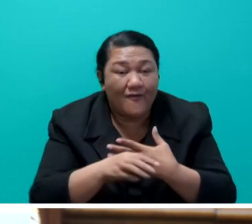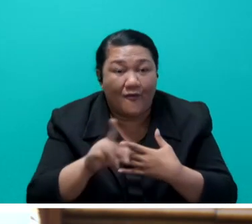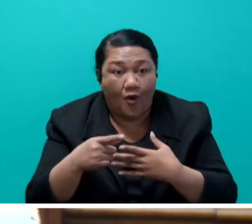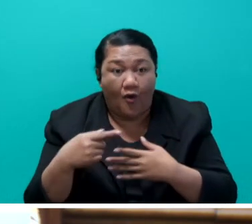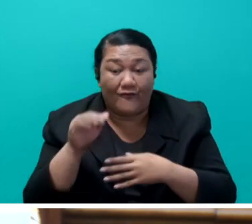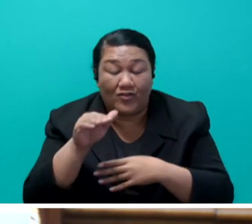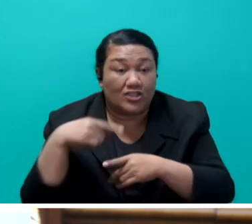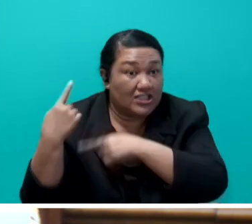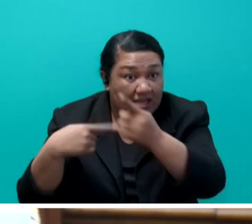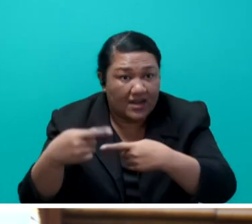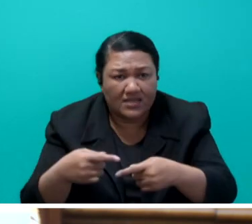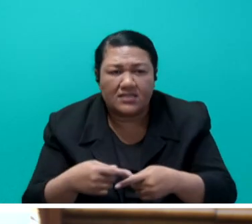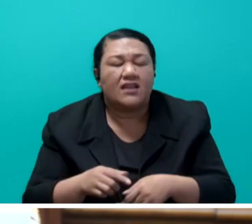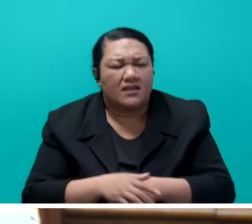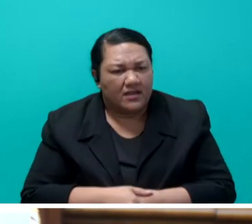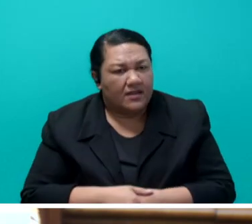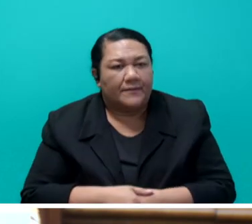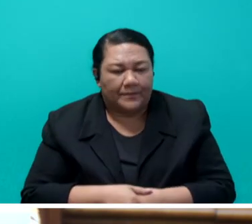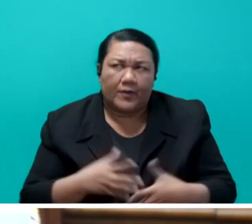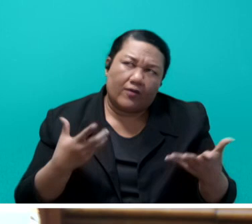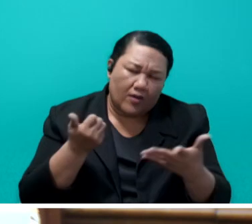And we wanted Japan to commit